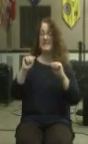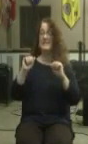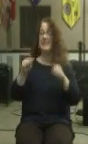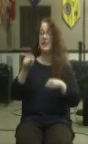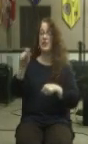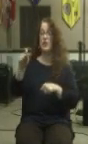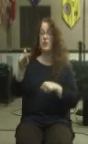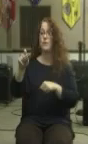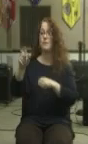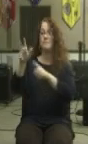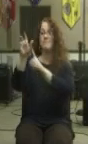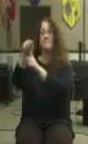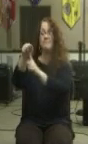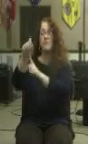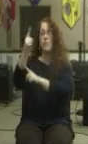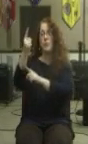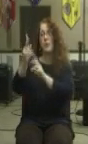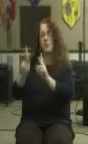Can you reach one?